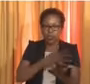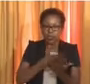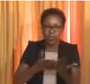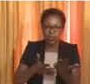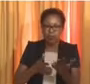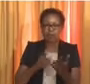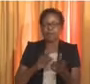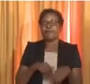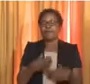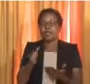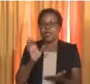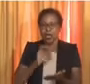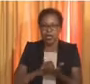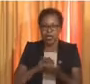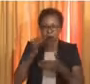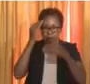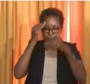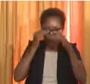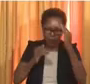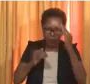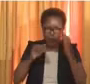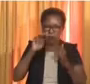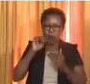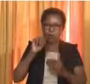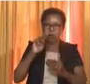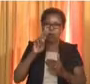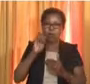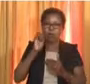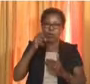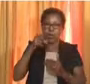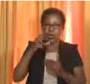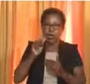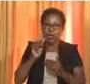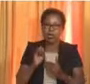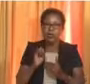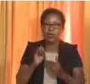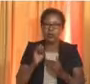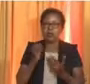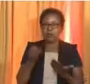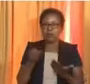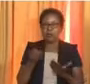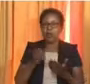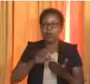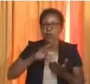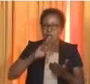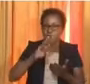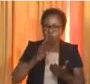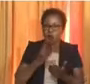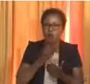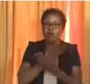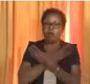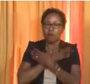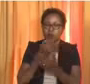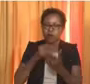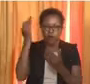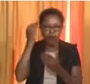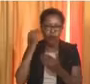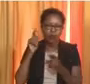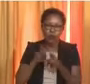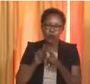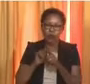Professor Migai Akich, the fourth amicus, also submitted a submissive